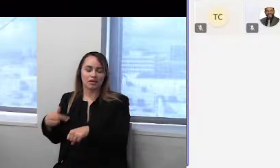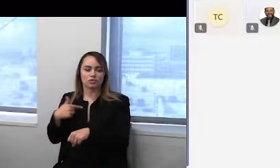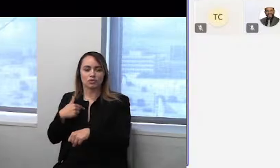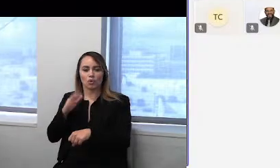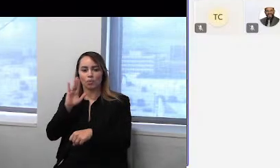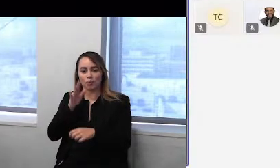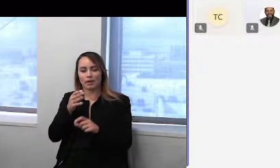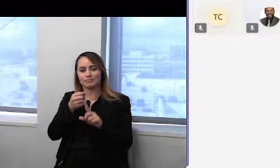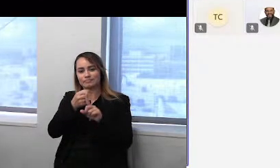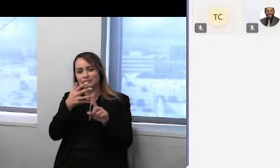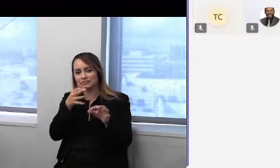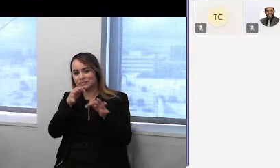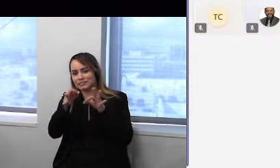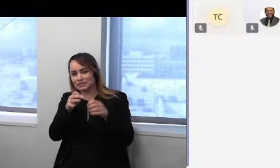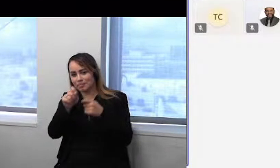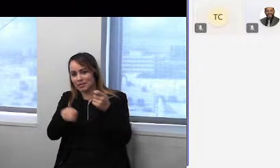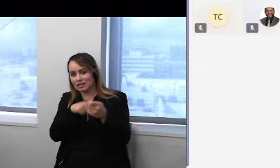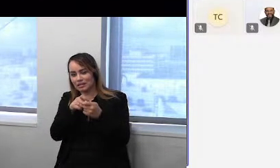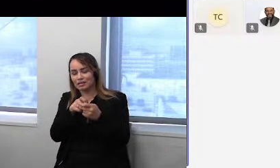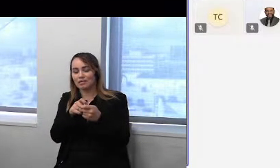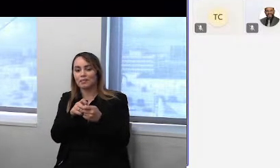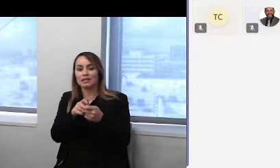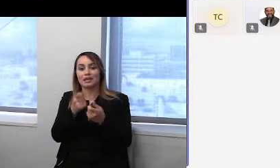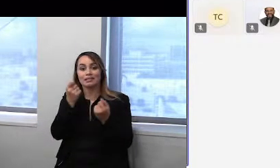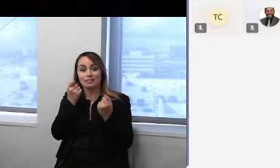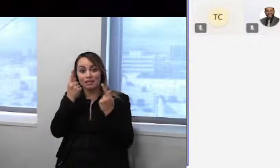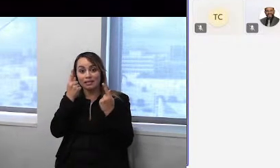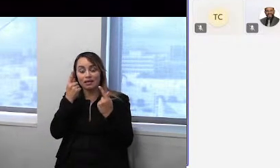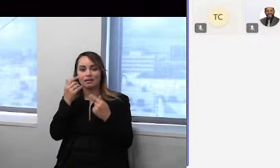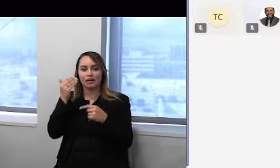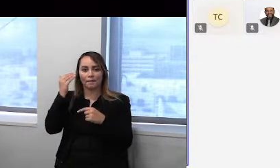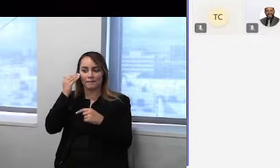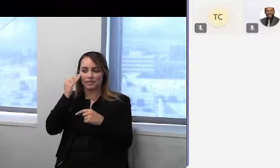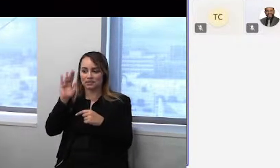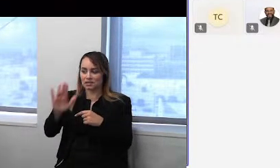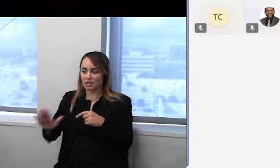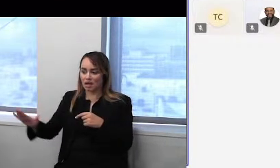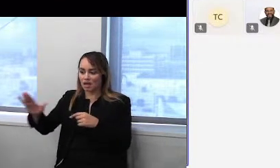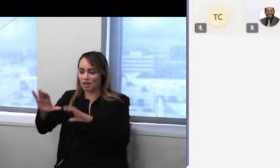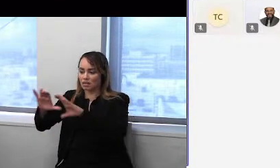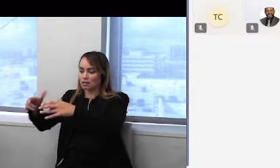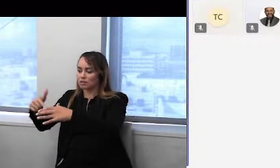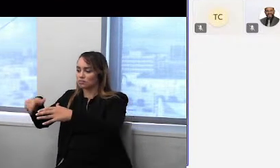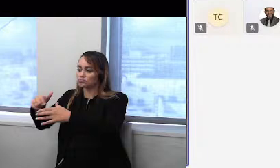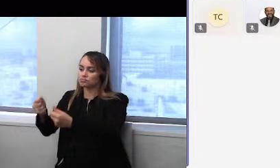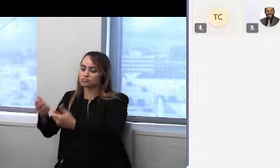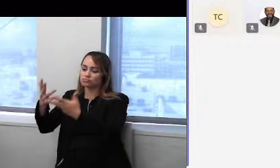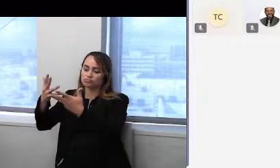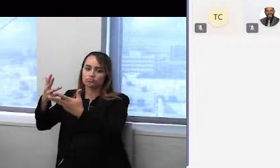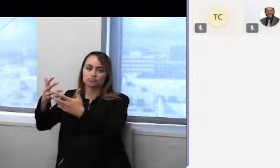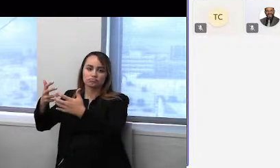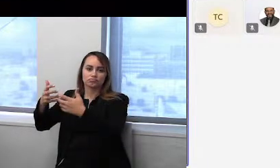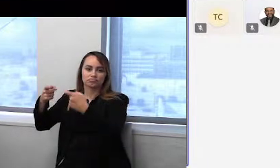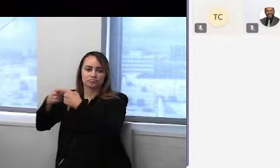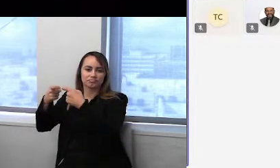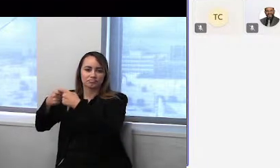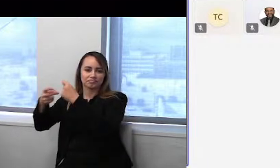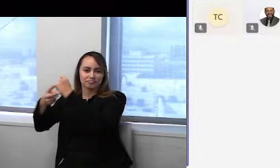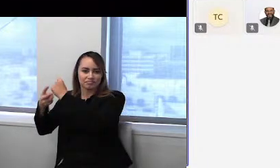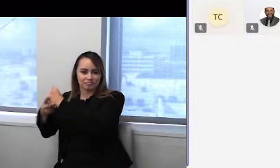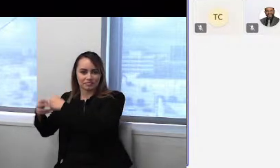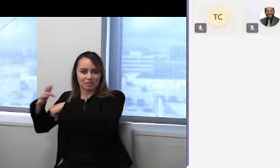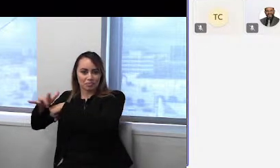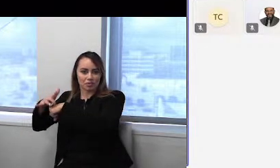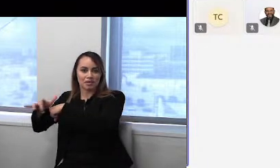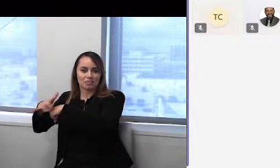is understanding the existing capabilities of the units that are running and their availability of them and what they're capable of doing to be able to have